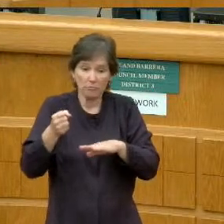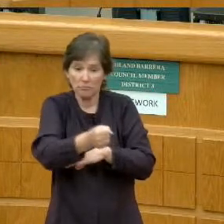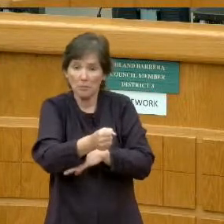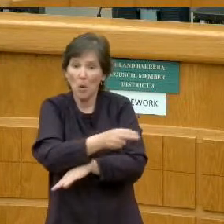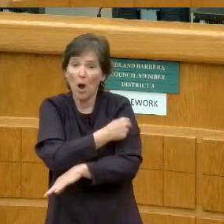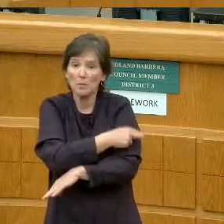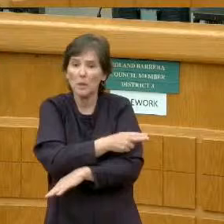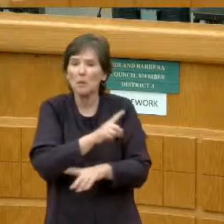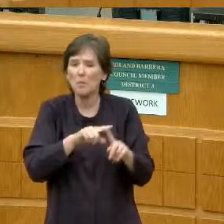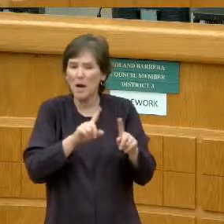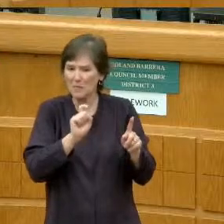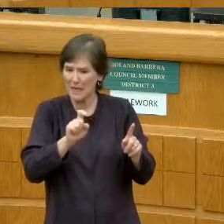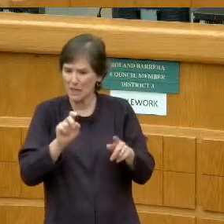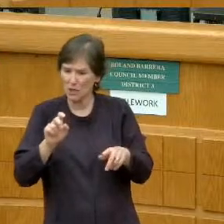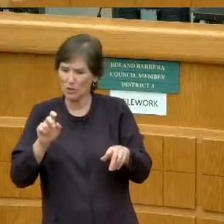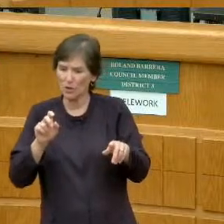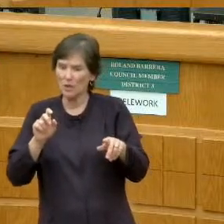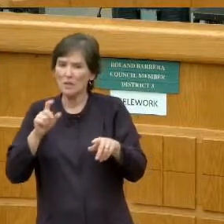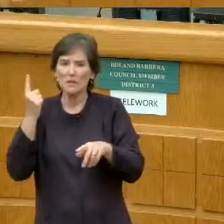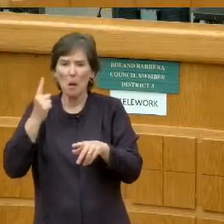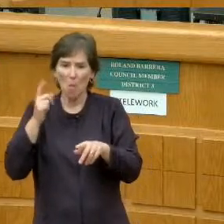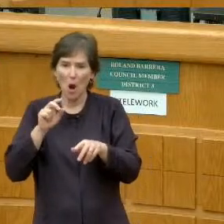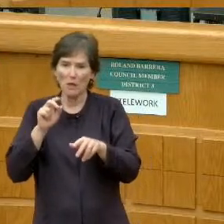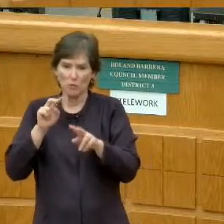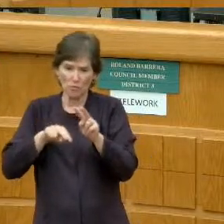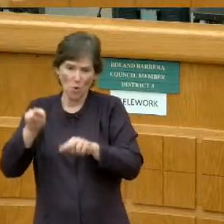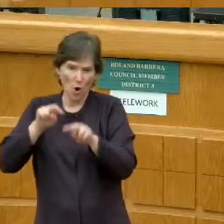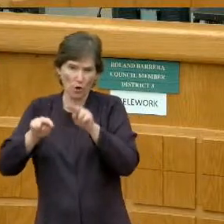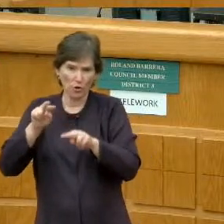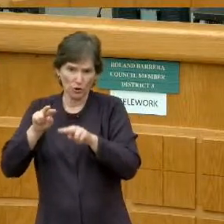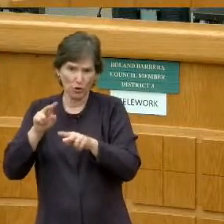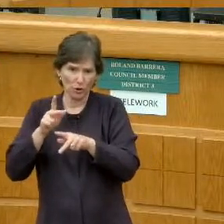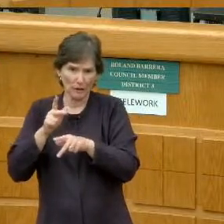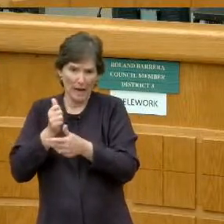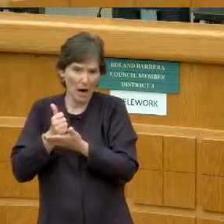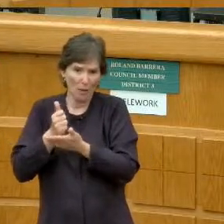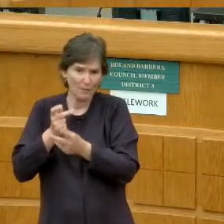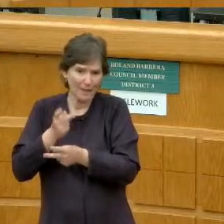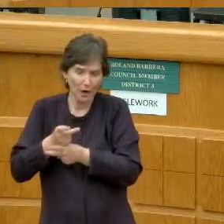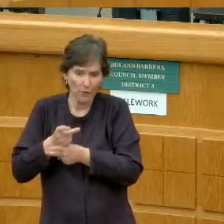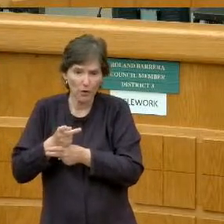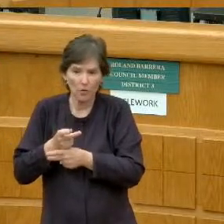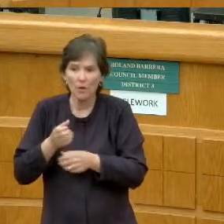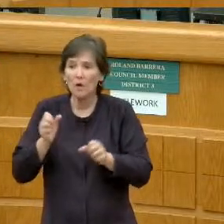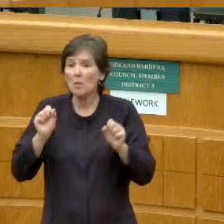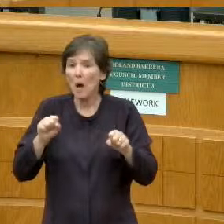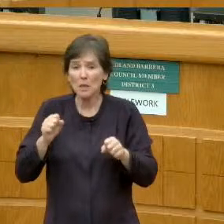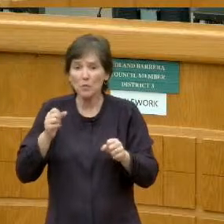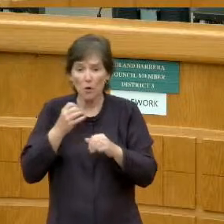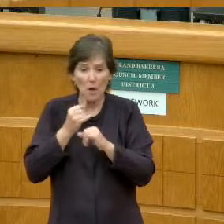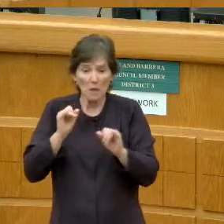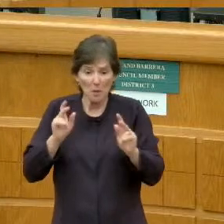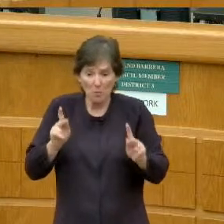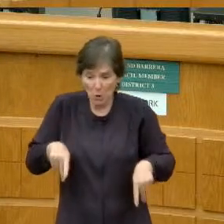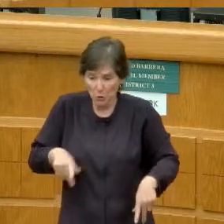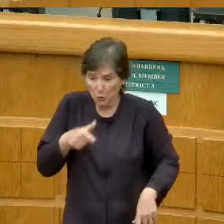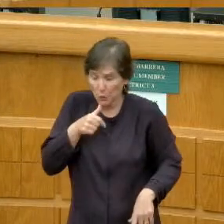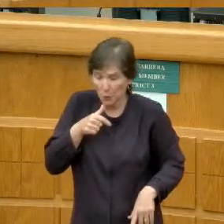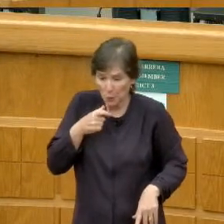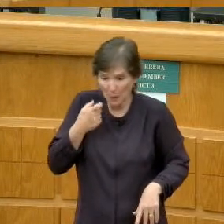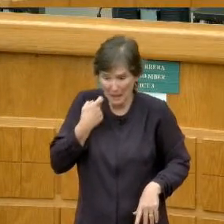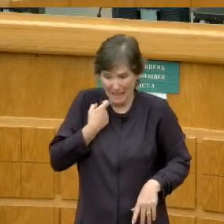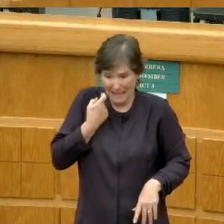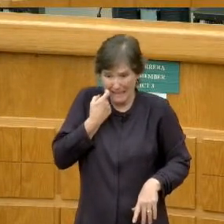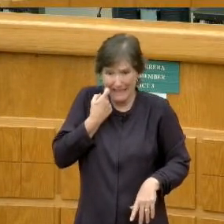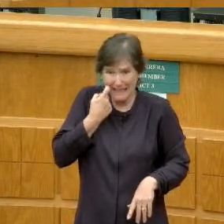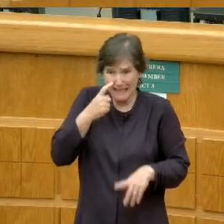need to be hospitalized, but maybe you're a person that they'd like to monitor or get evaluated. You could also just be a citizen that says,